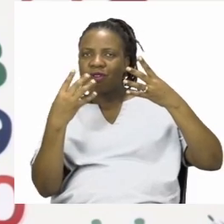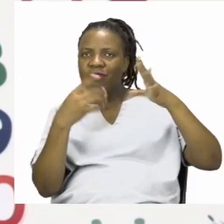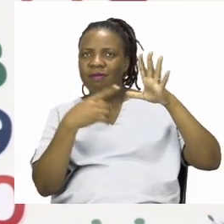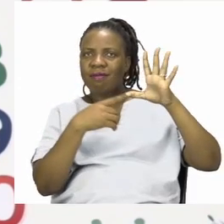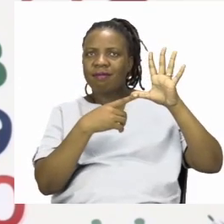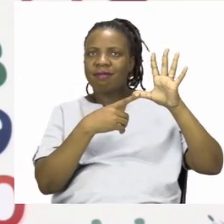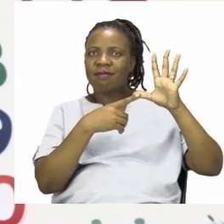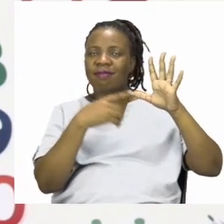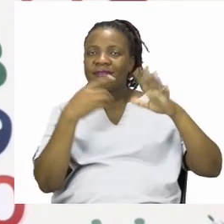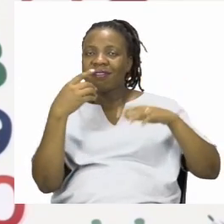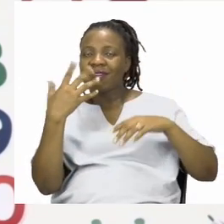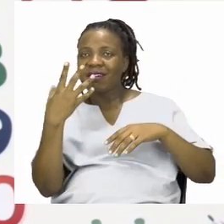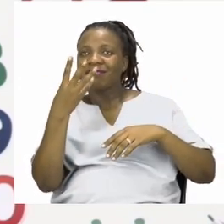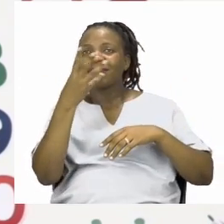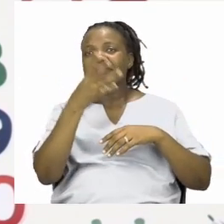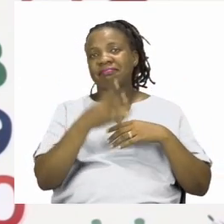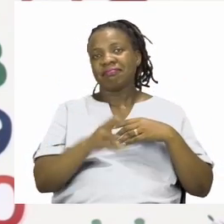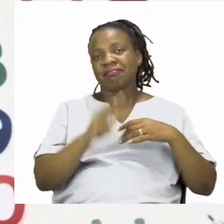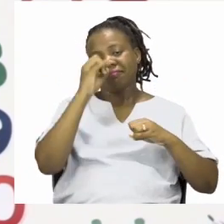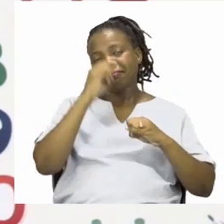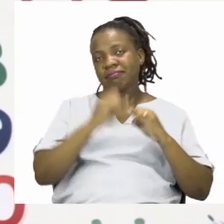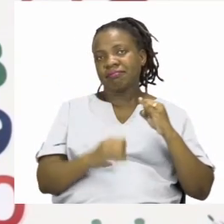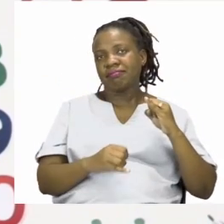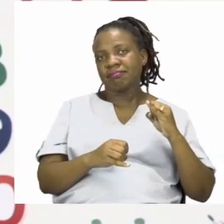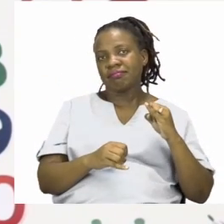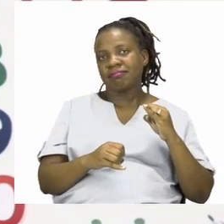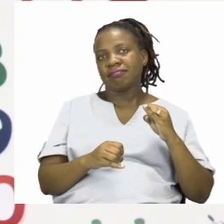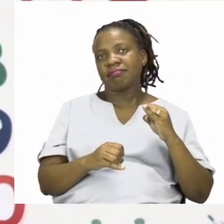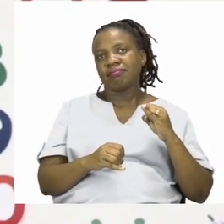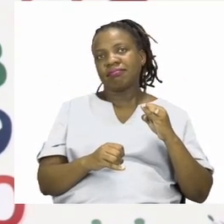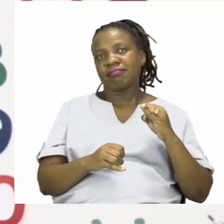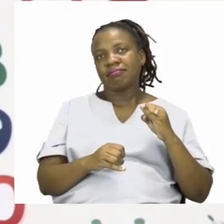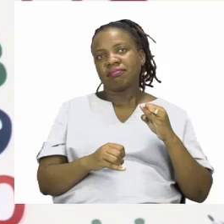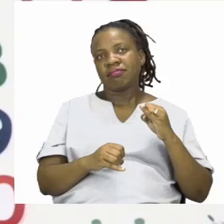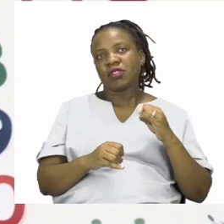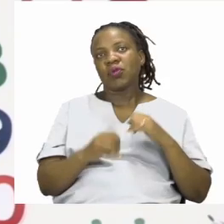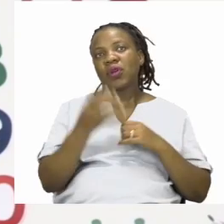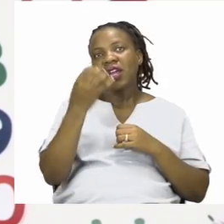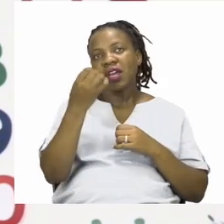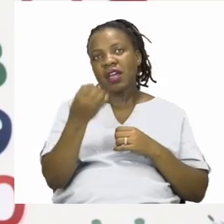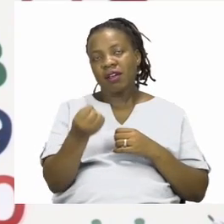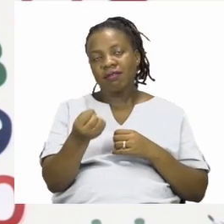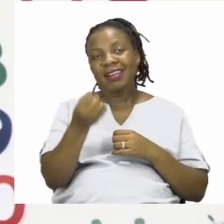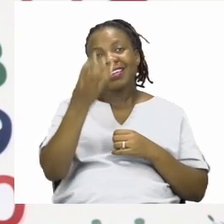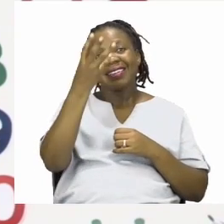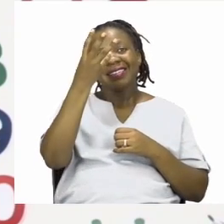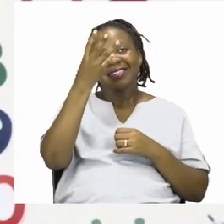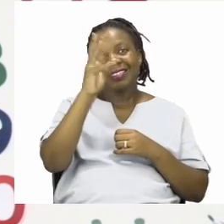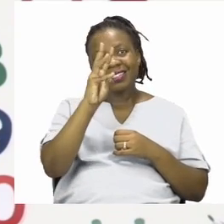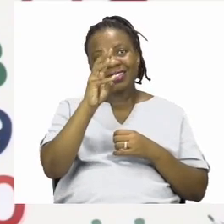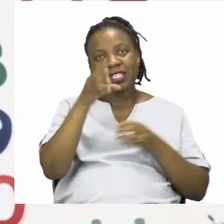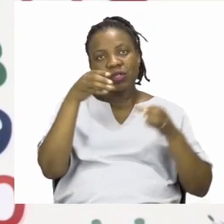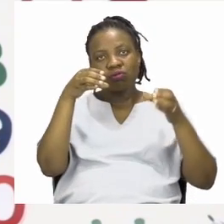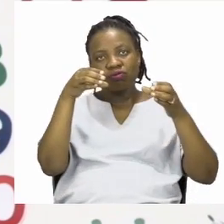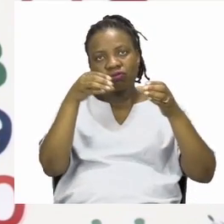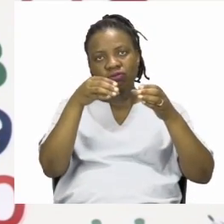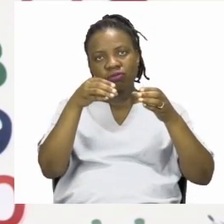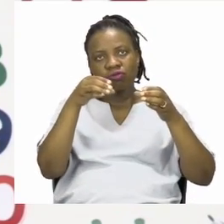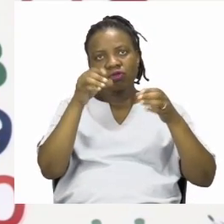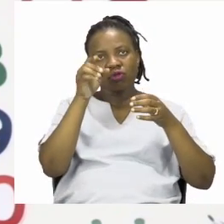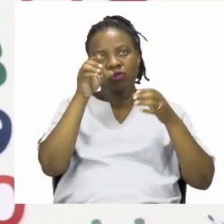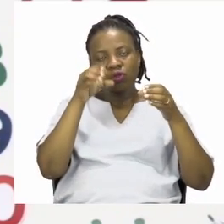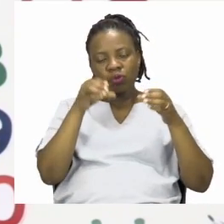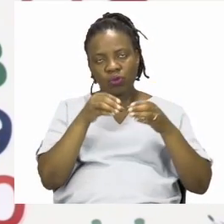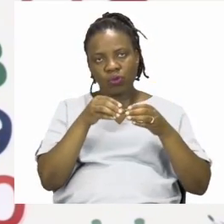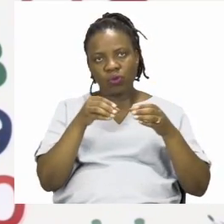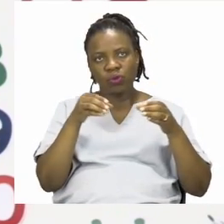4, 5, 6 groups. And then at the end, you have to go